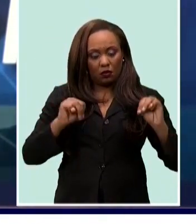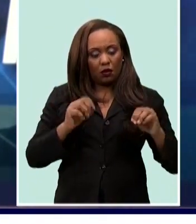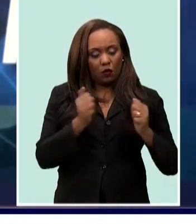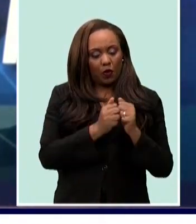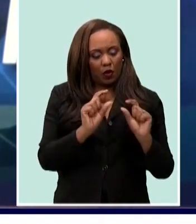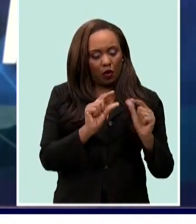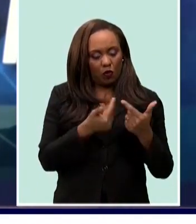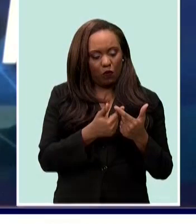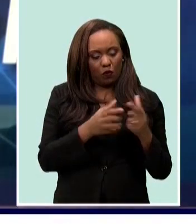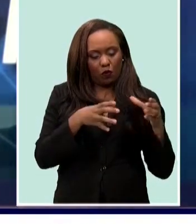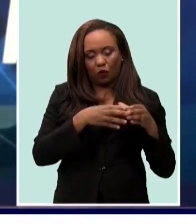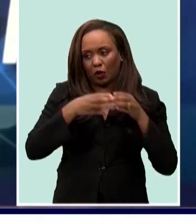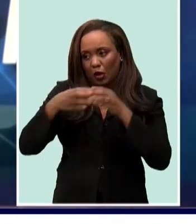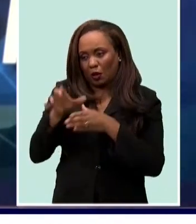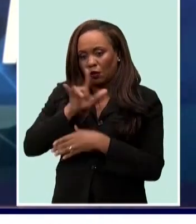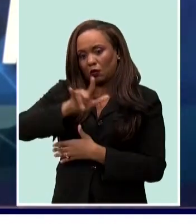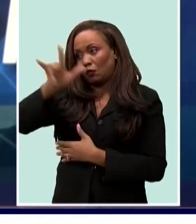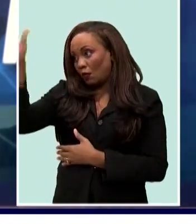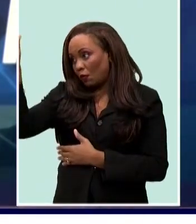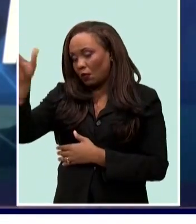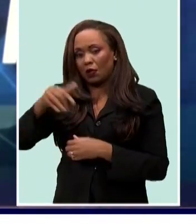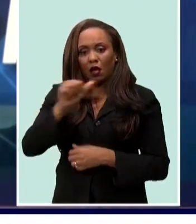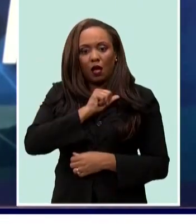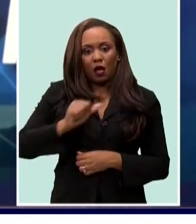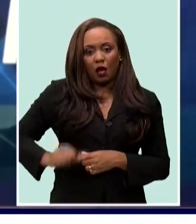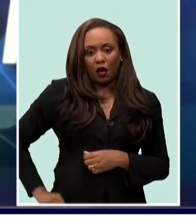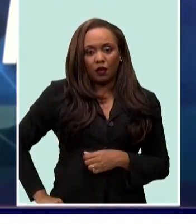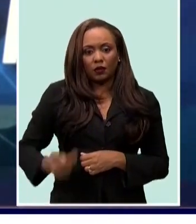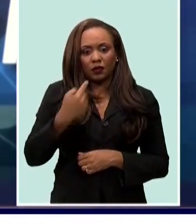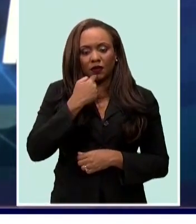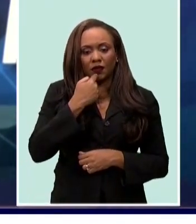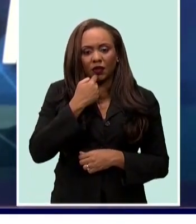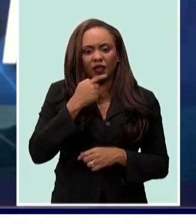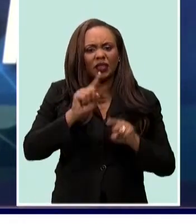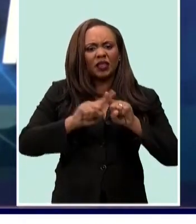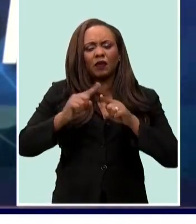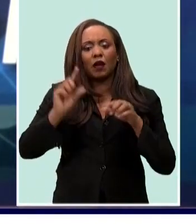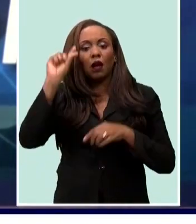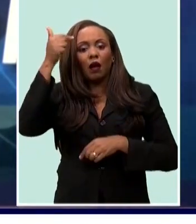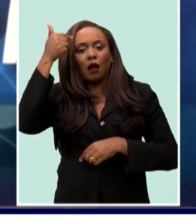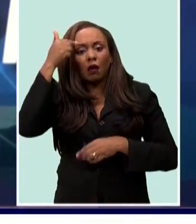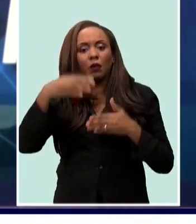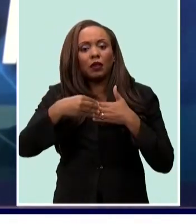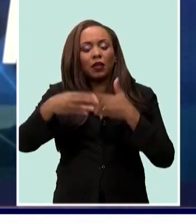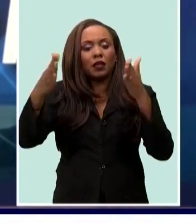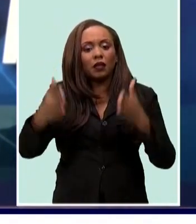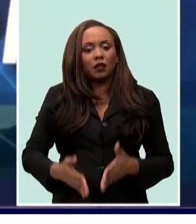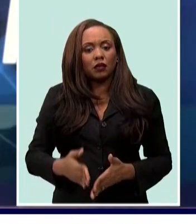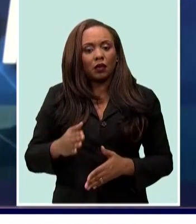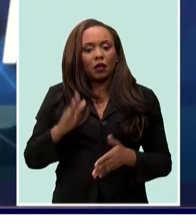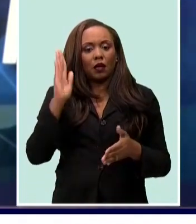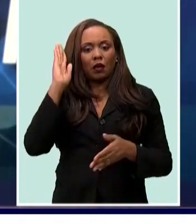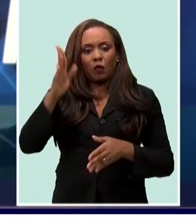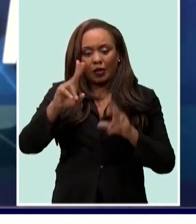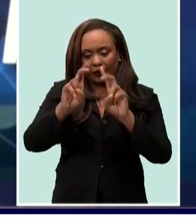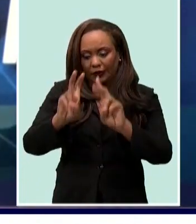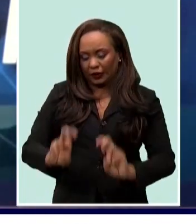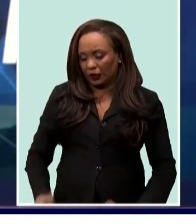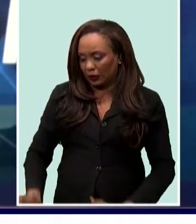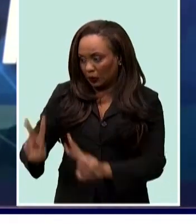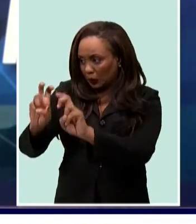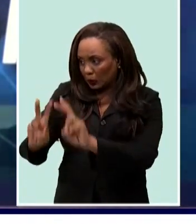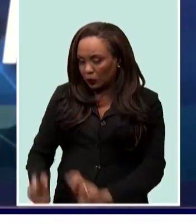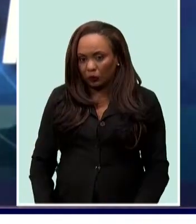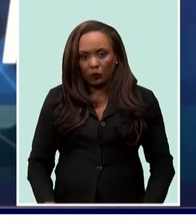to that summit. Barbados Ambassador to CARICOM David Comachong says that the heads of government are also expected to examine recommendations